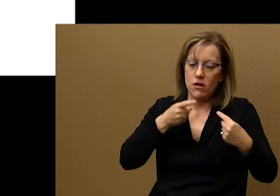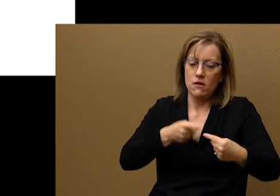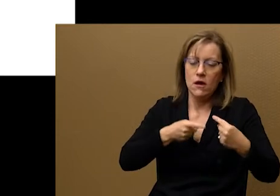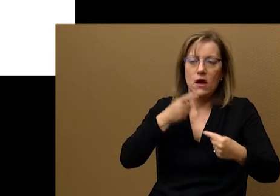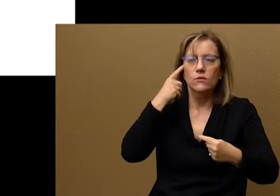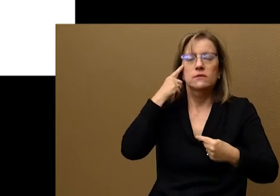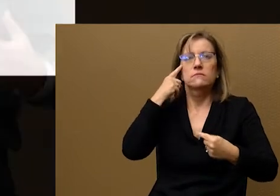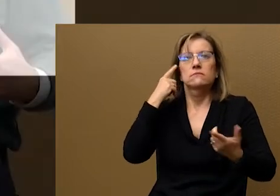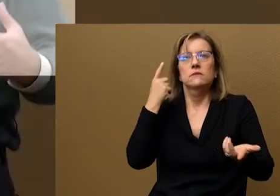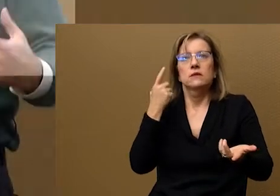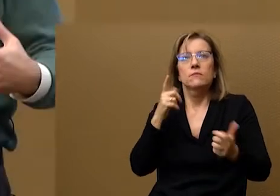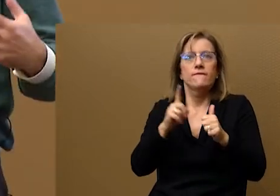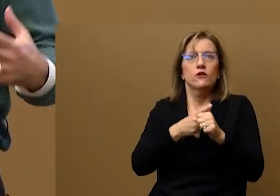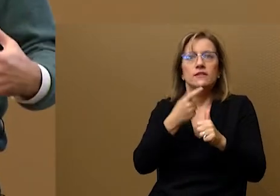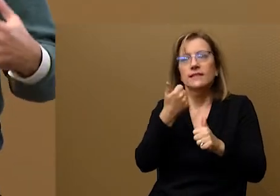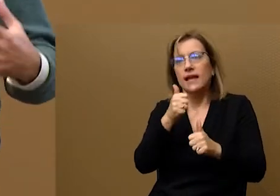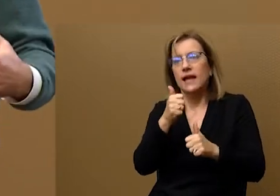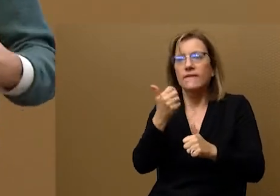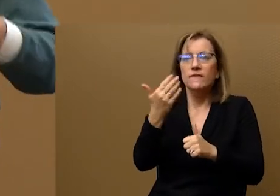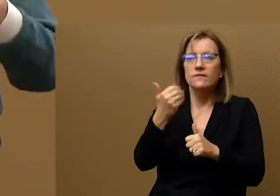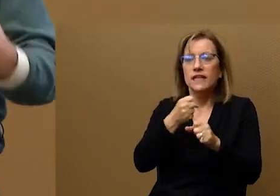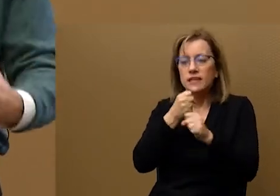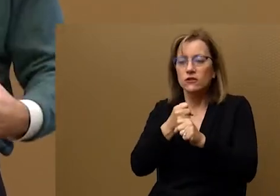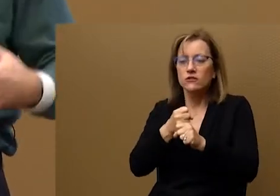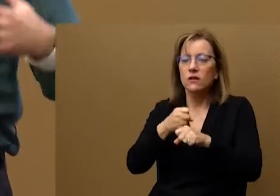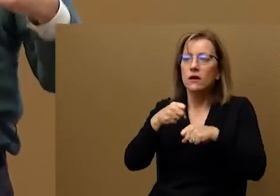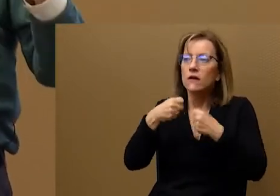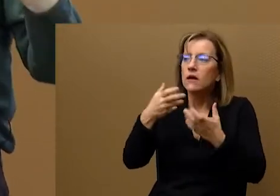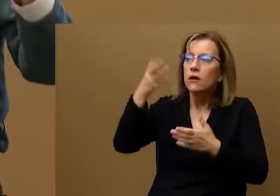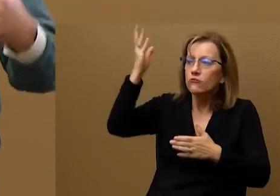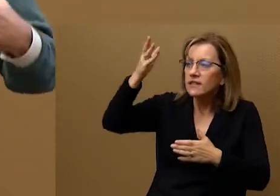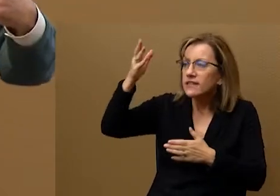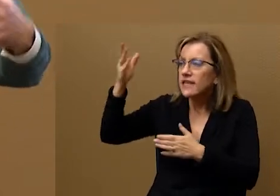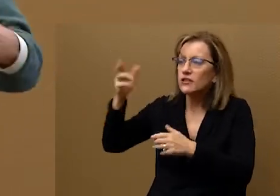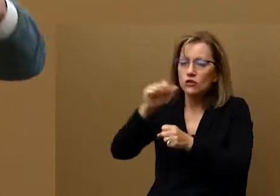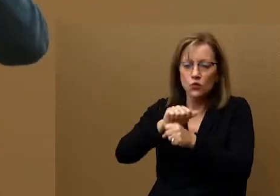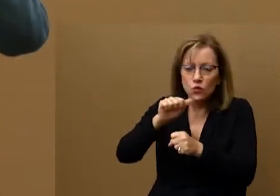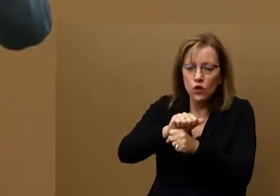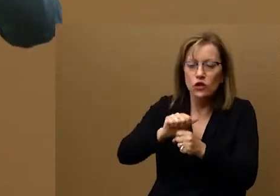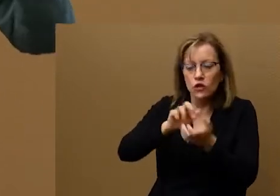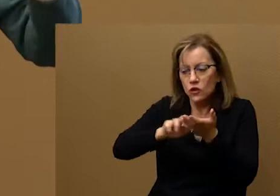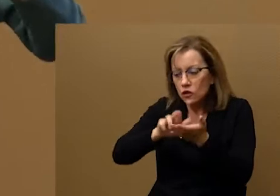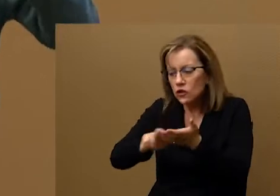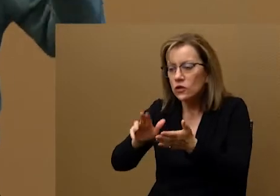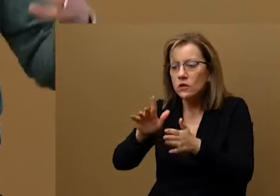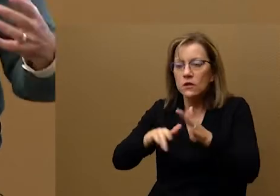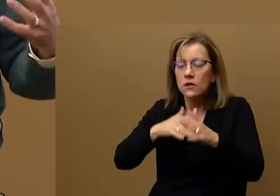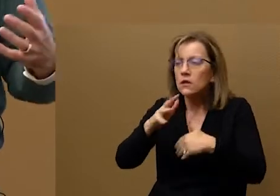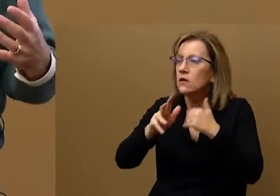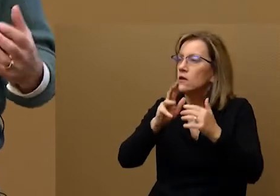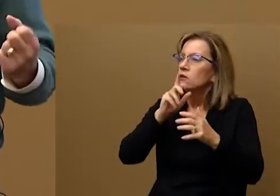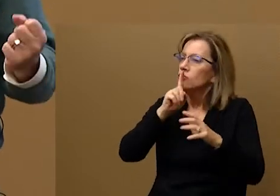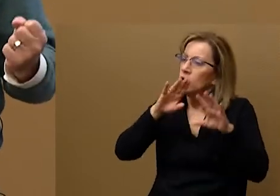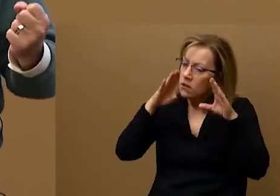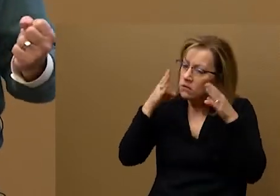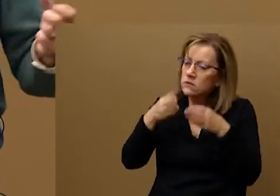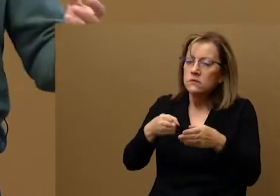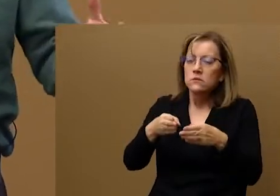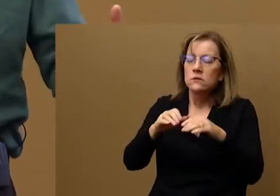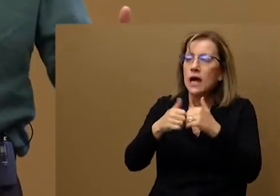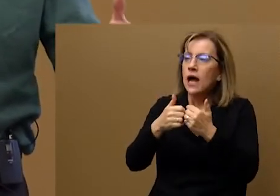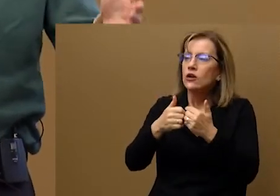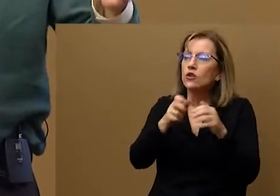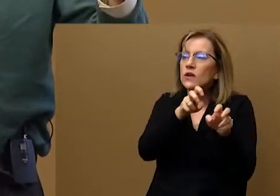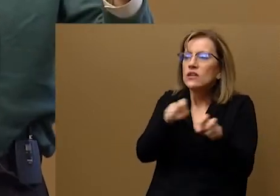struggle. And I would say my first 10, 15 years of presentations and work in this field was very much wrapped into how